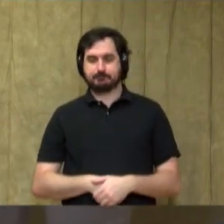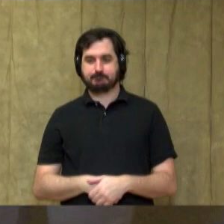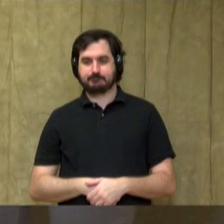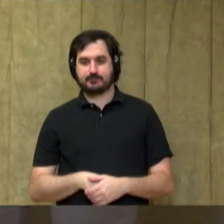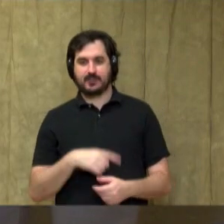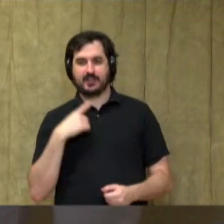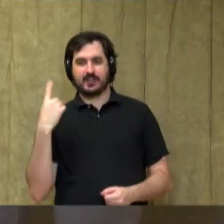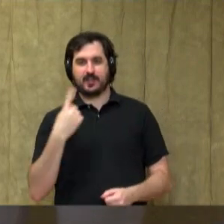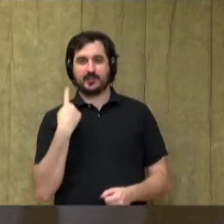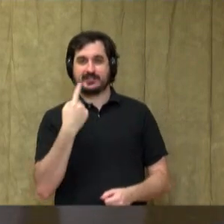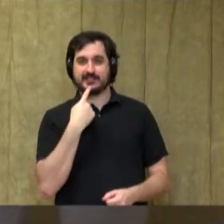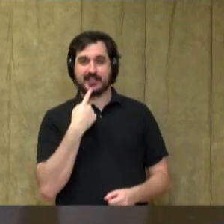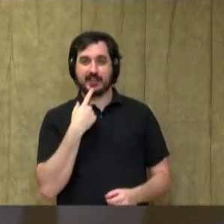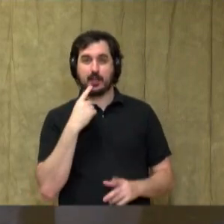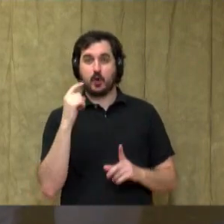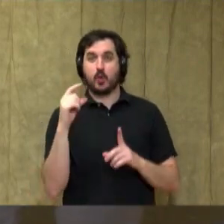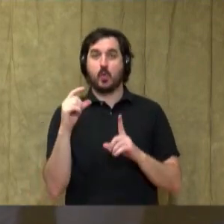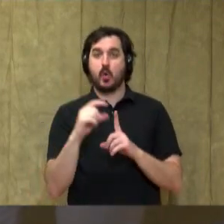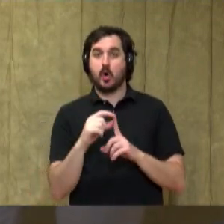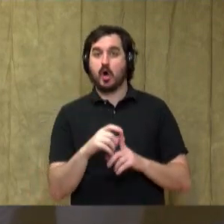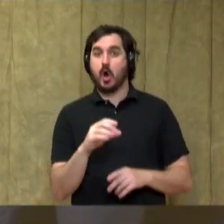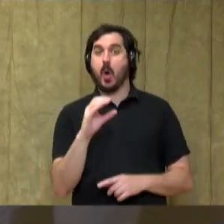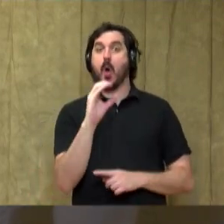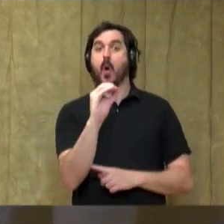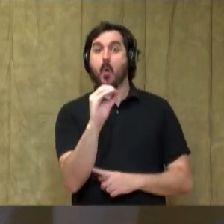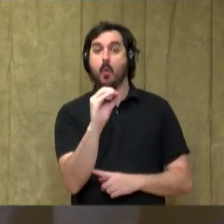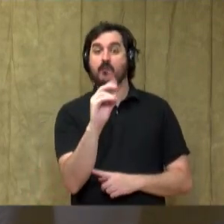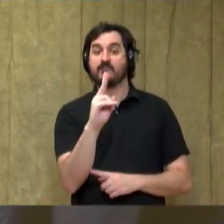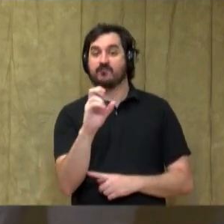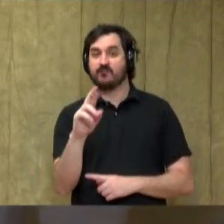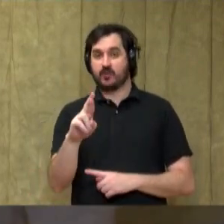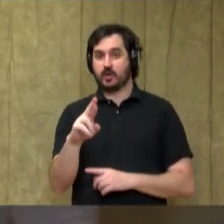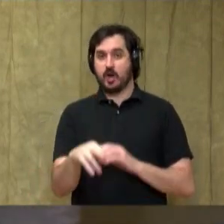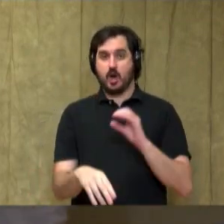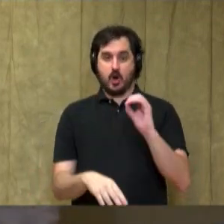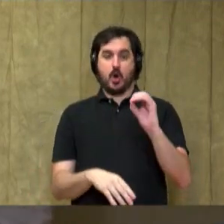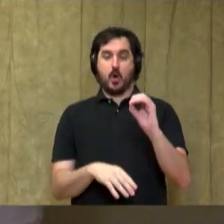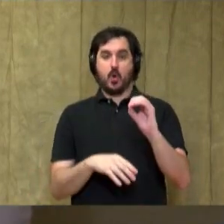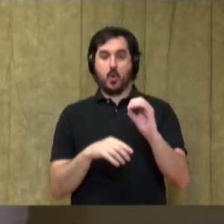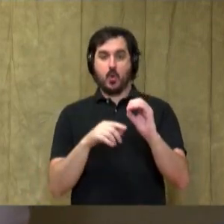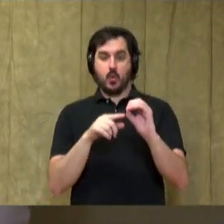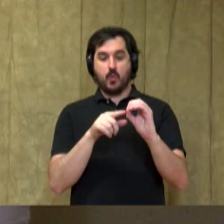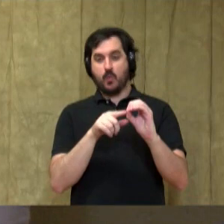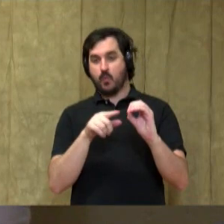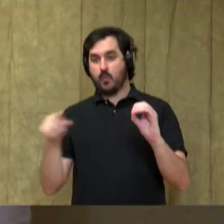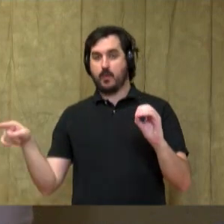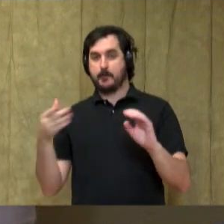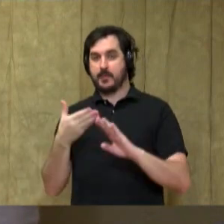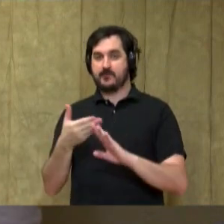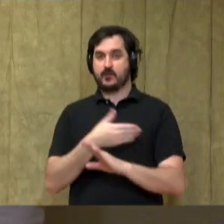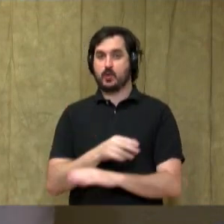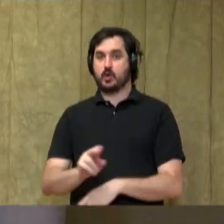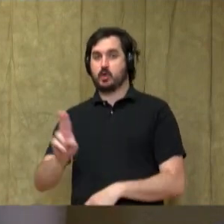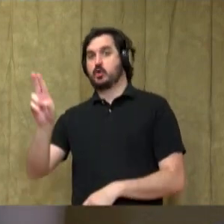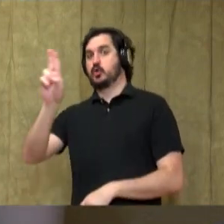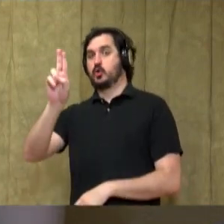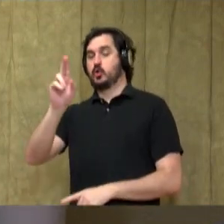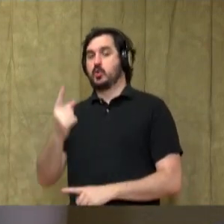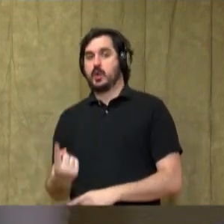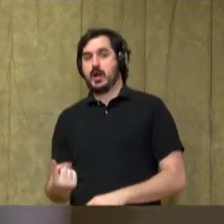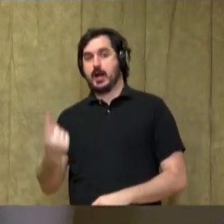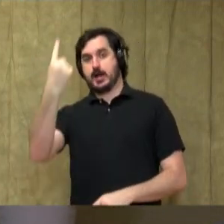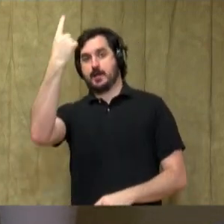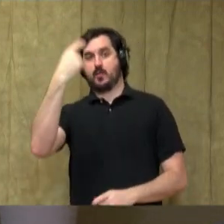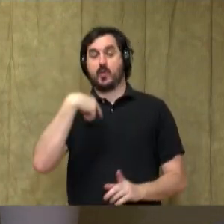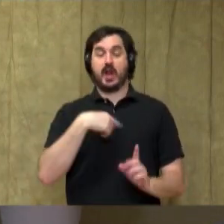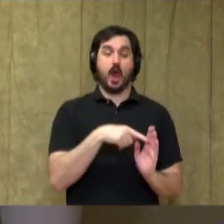O, comes before U in up. So we start at our origin, we move over